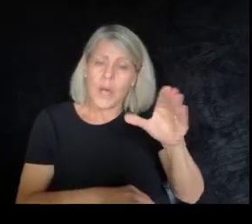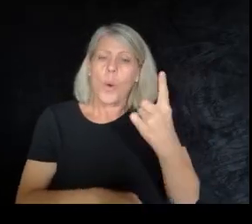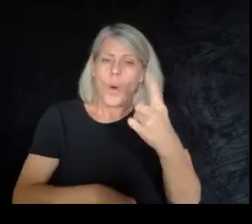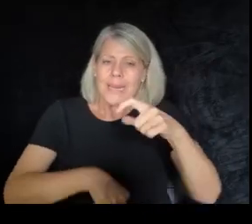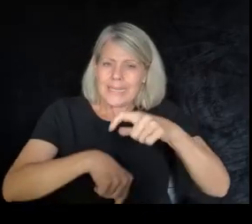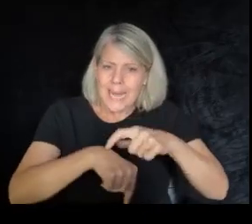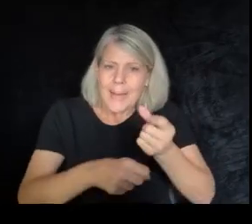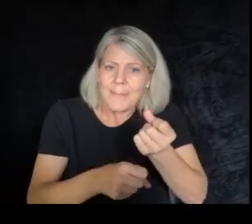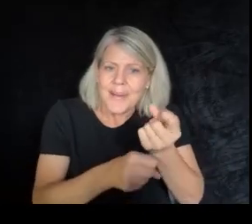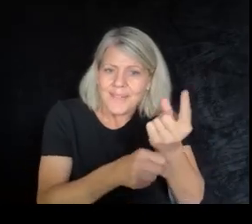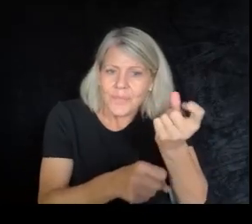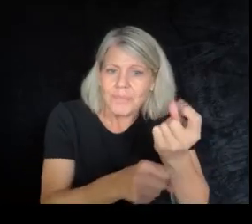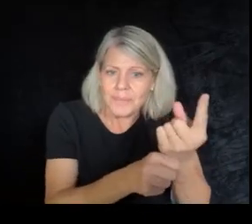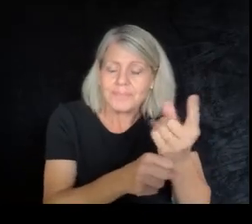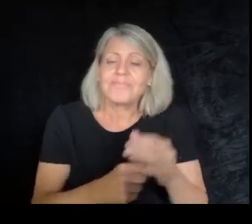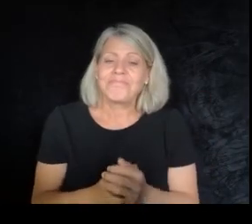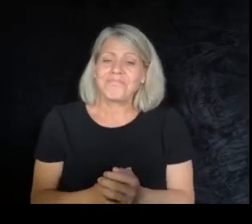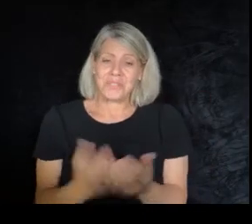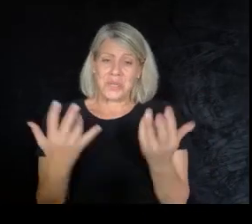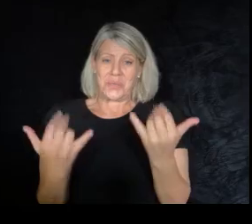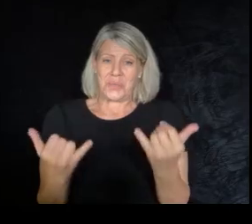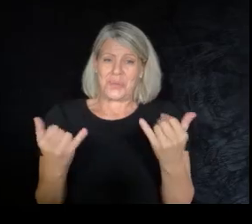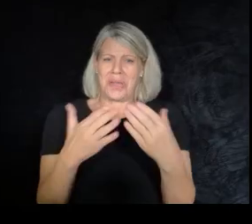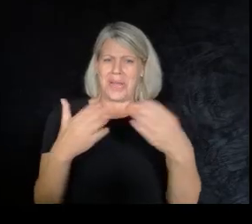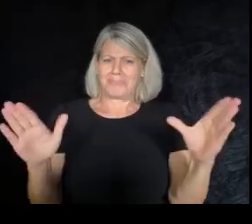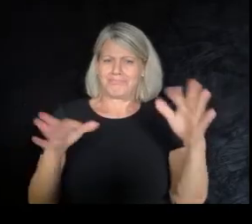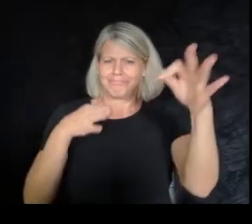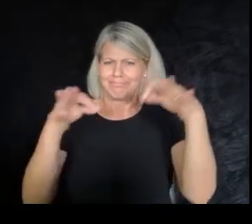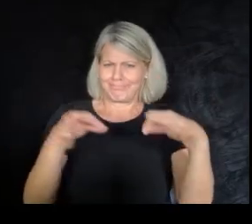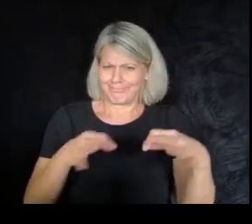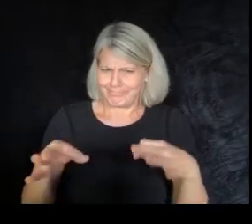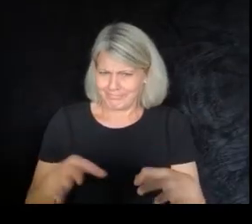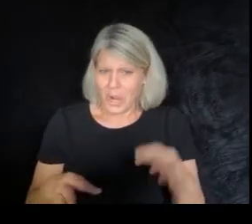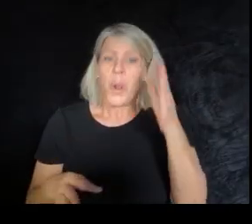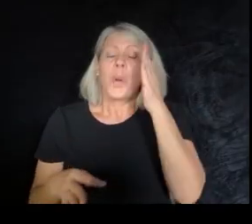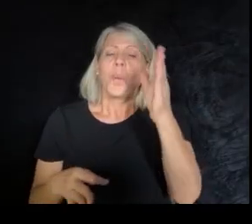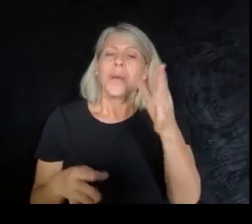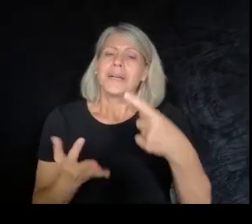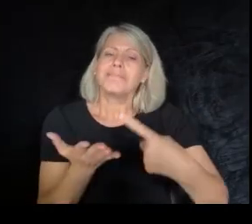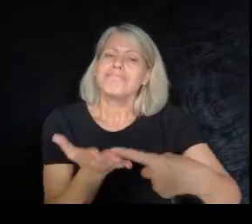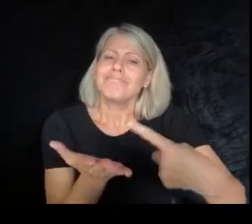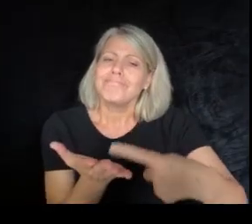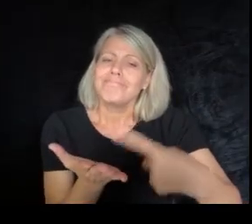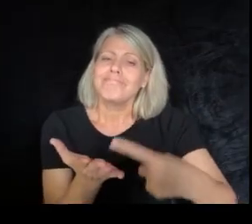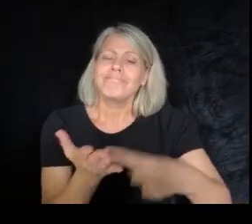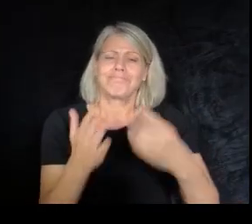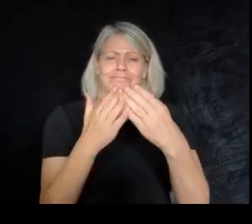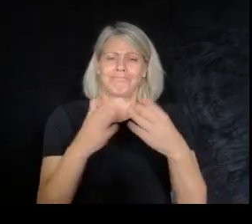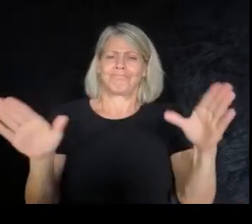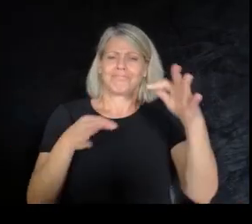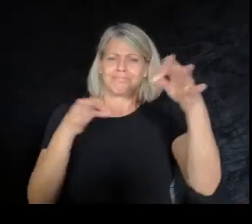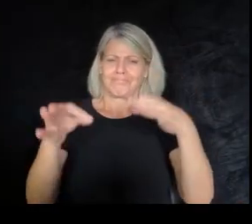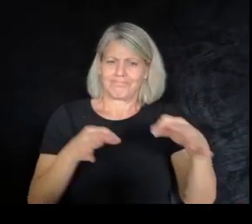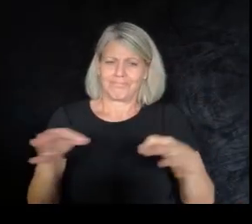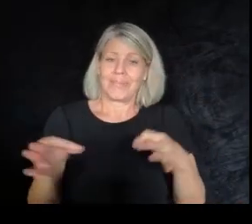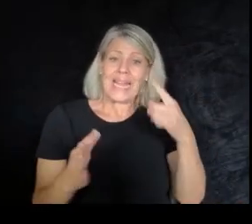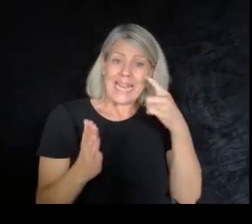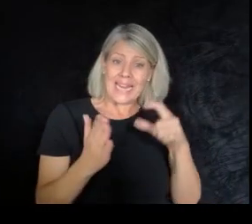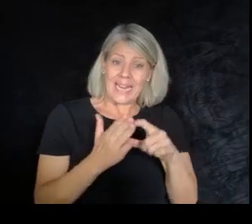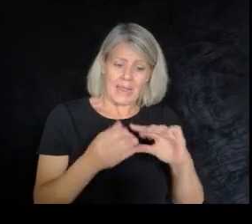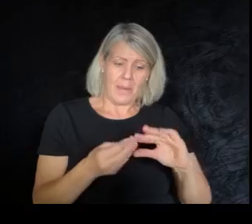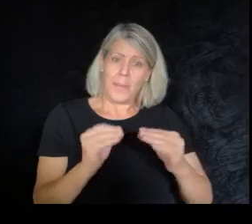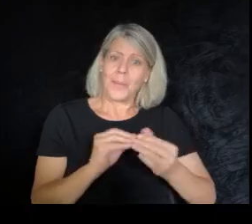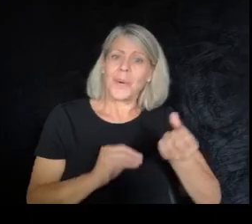annually. In today's overview module, we will be discussing an overview of Indicator